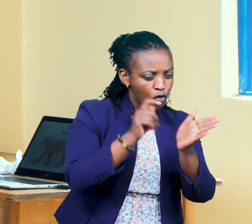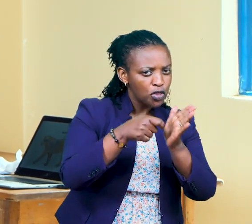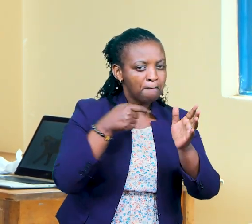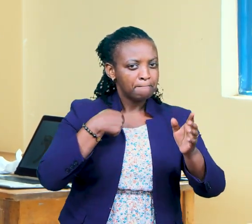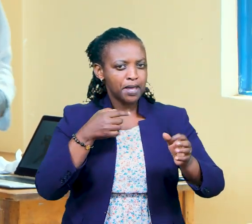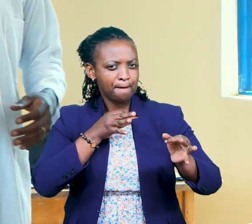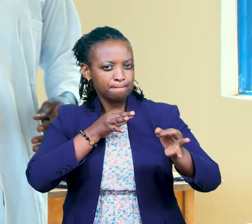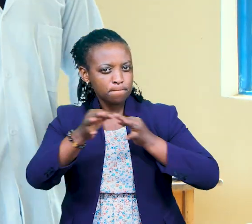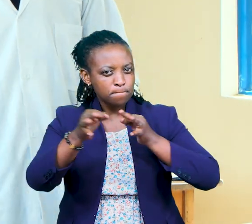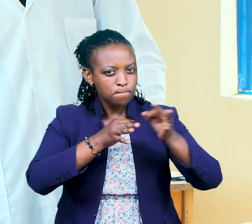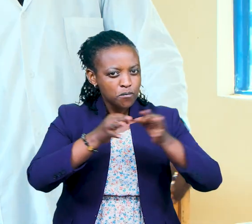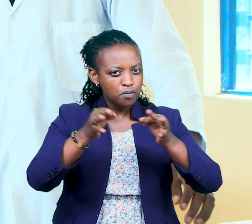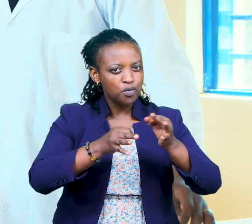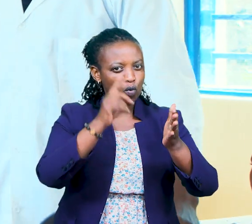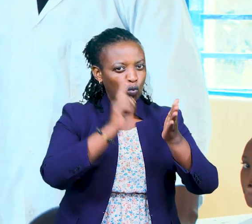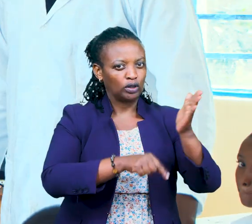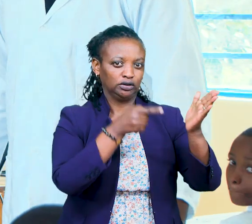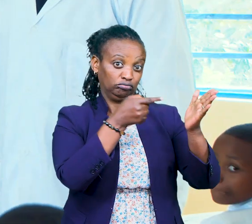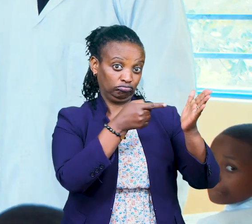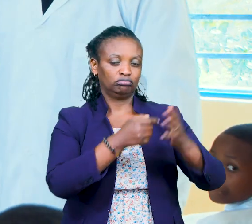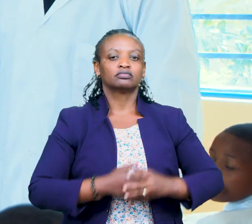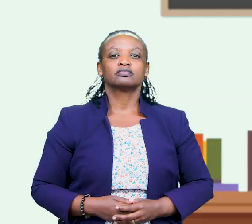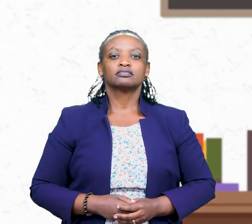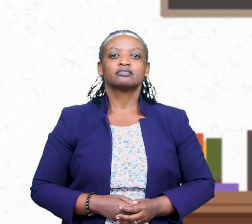I will explain what it is.